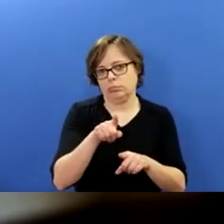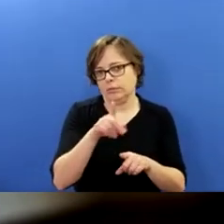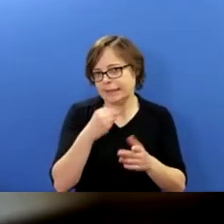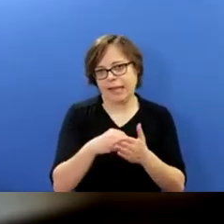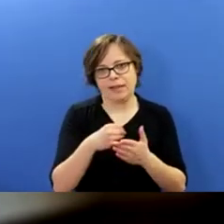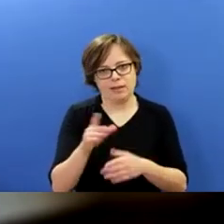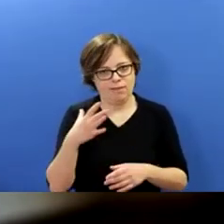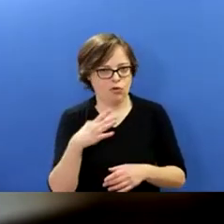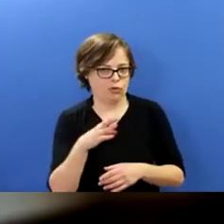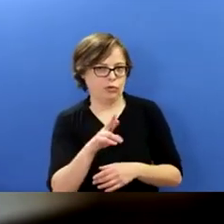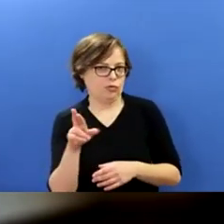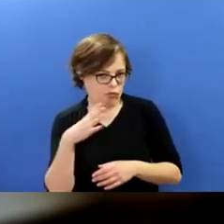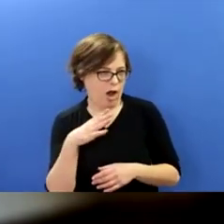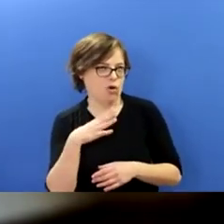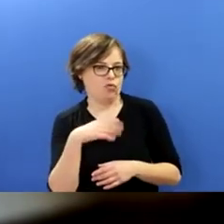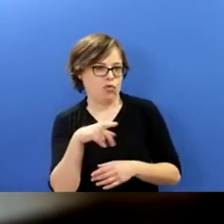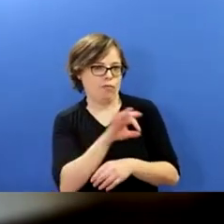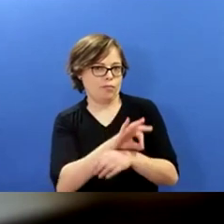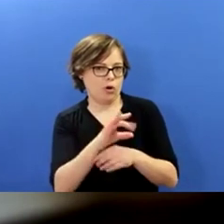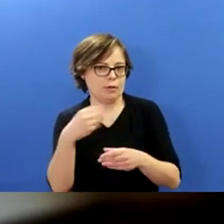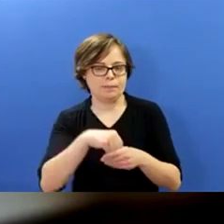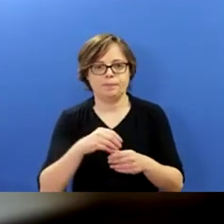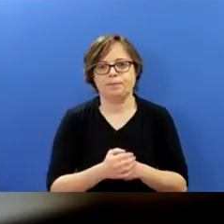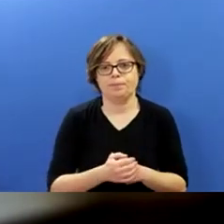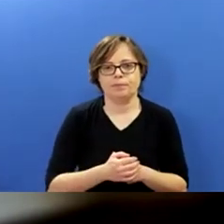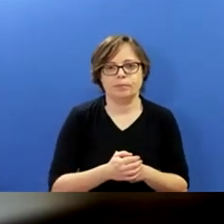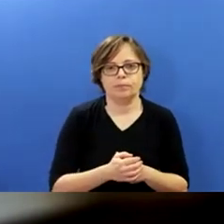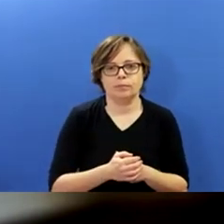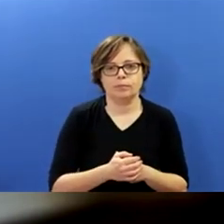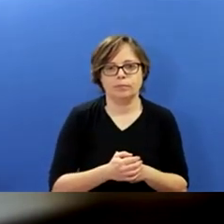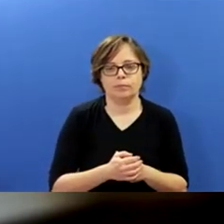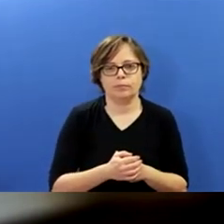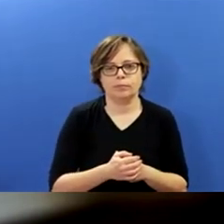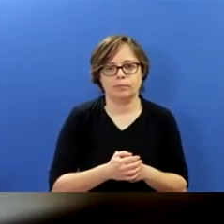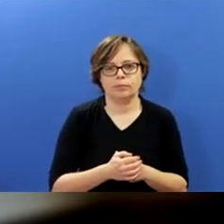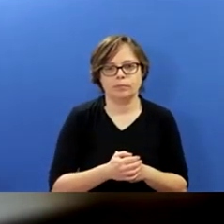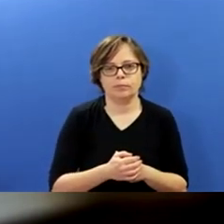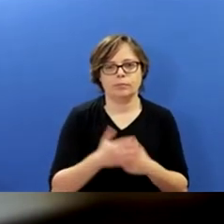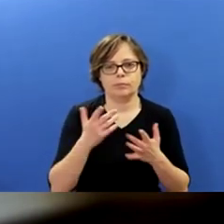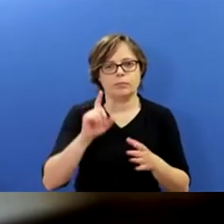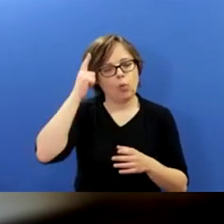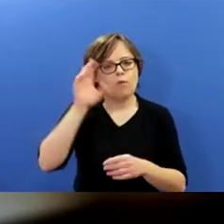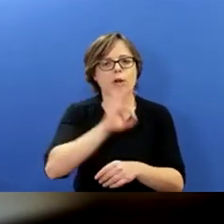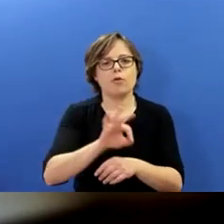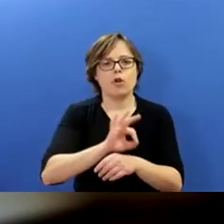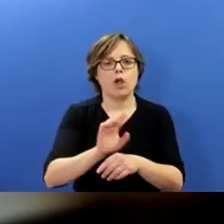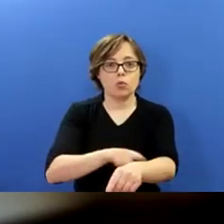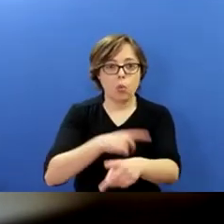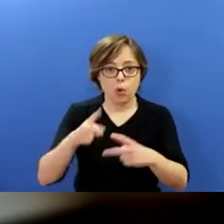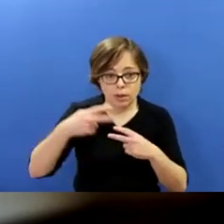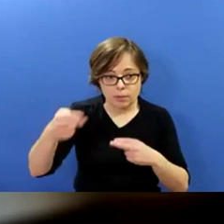which kind of have a long-term view, but also have some transition phase in which it's interesting to implement